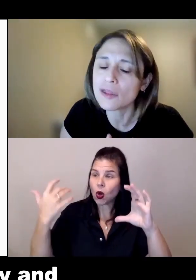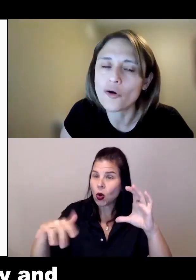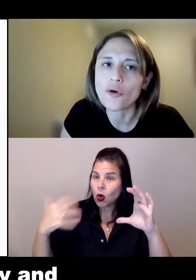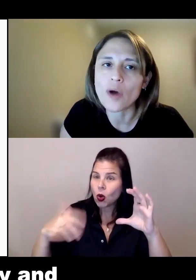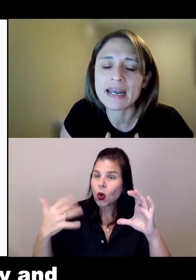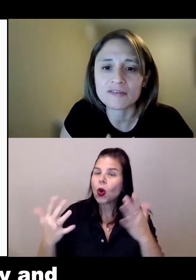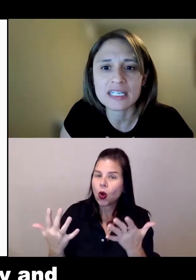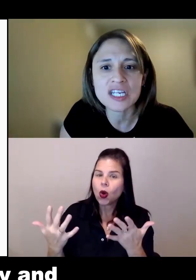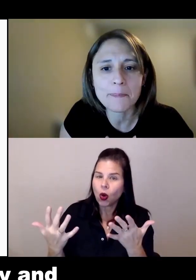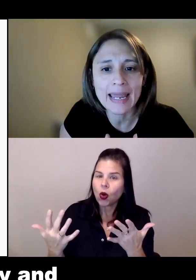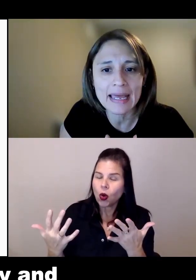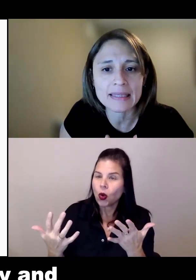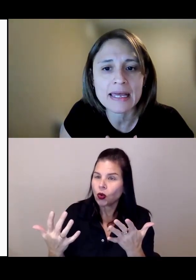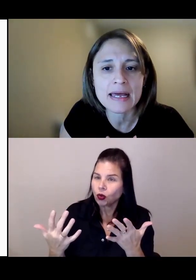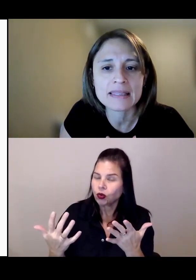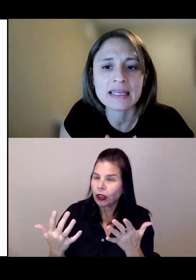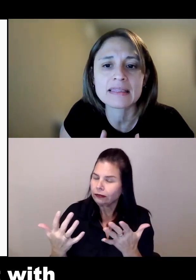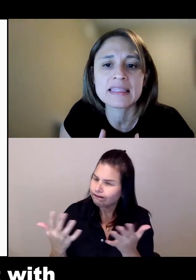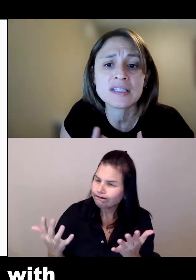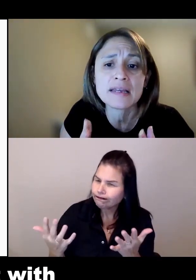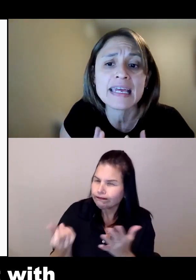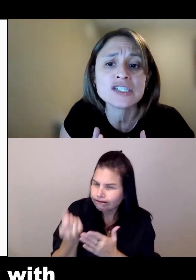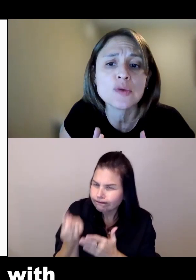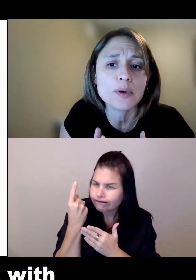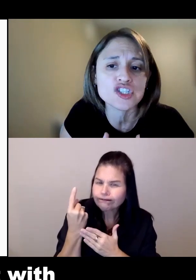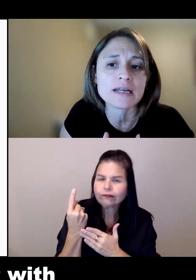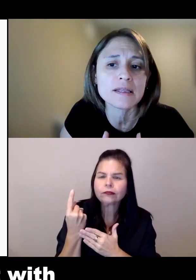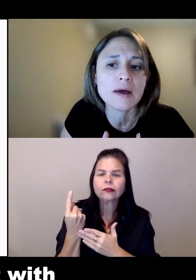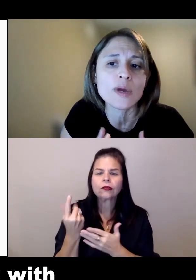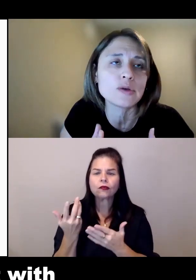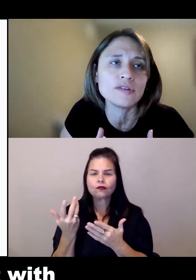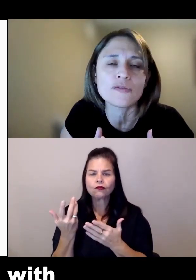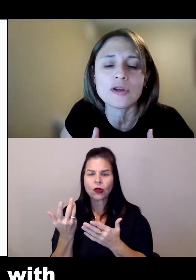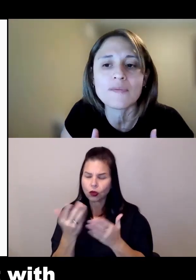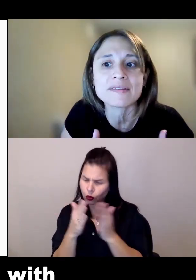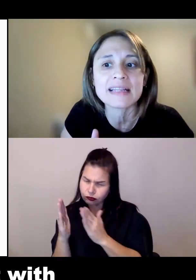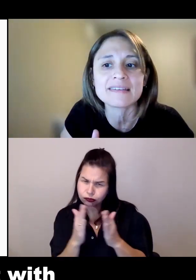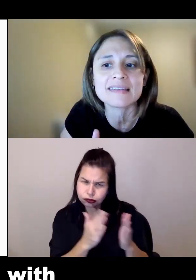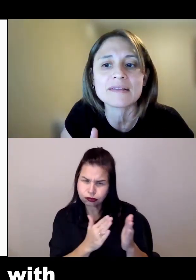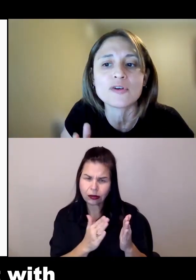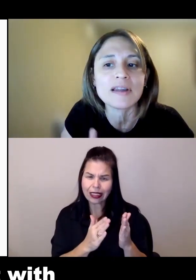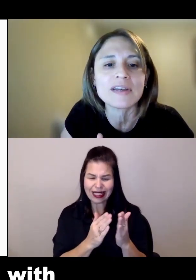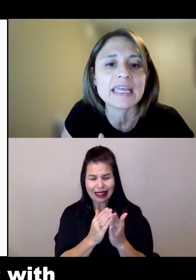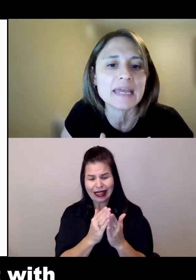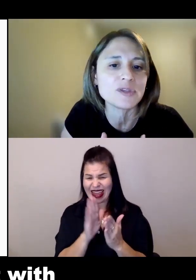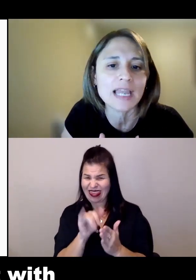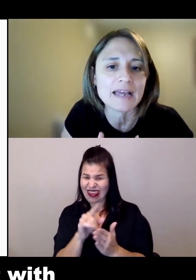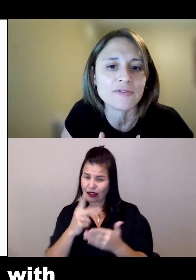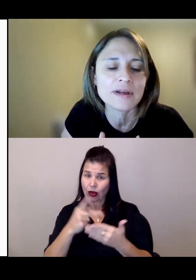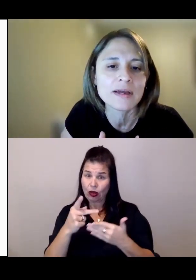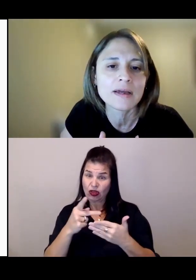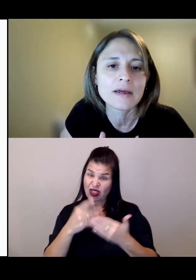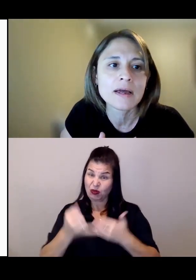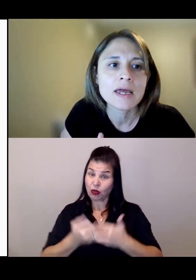quite a thorough and strategic plan, the digitization project with tools of universal design for learning came to